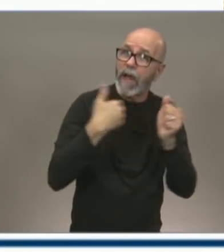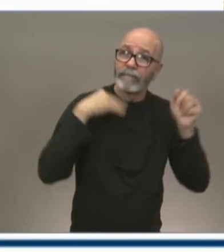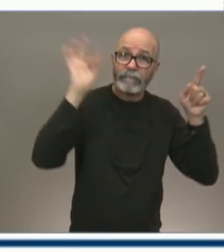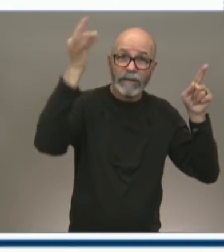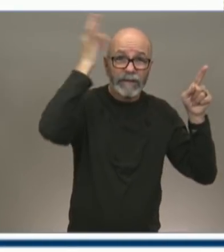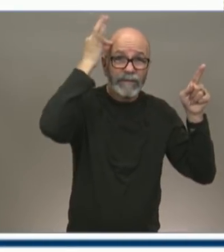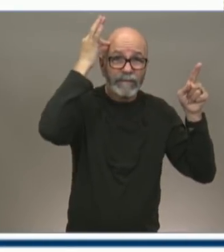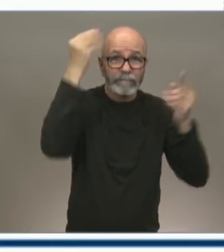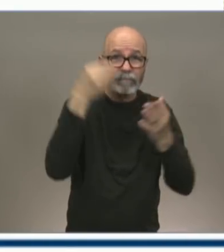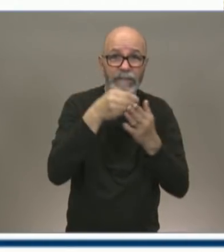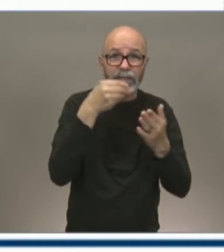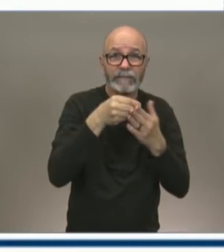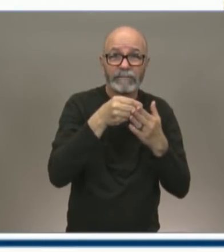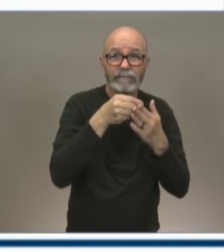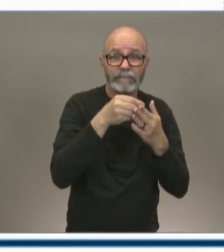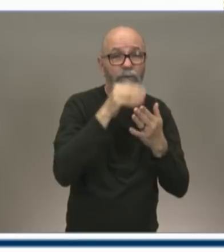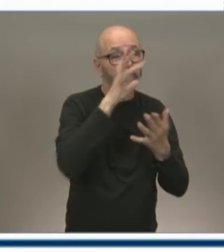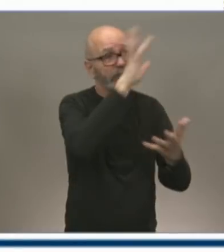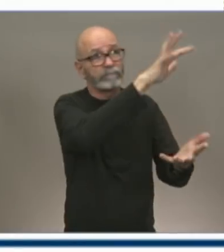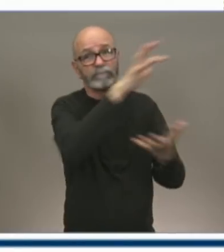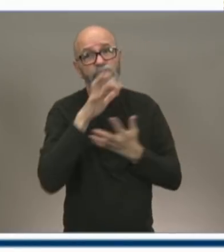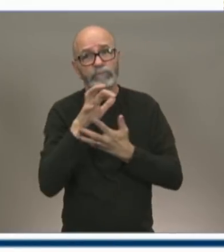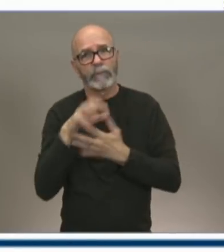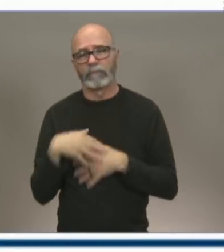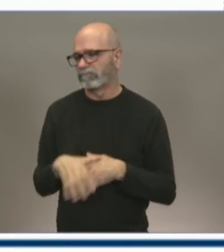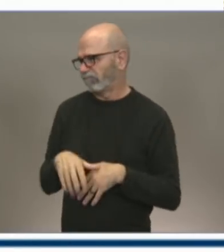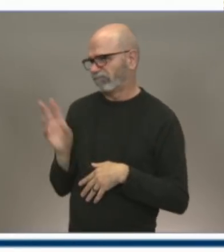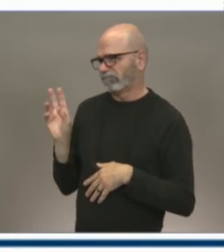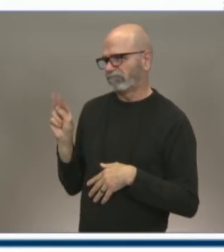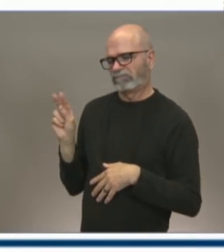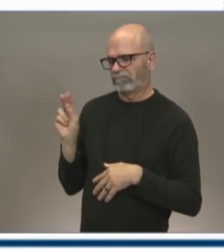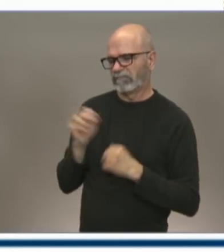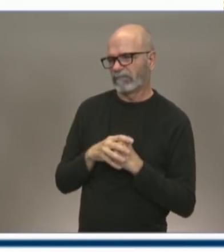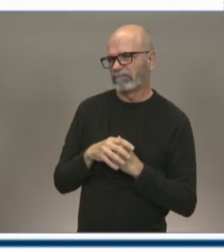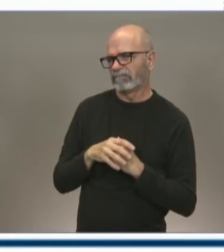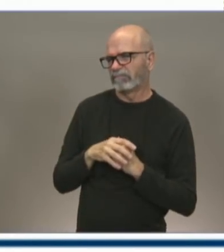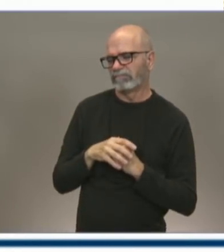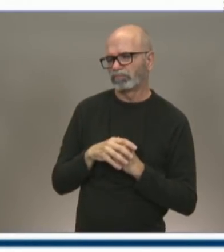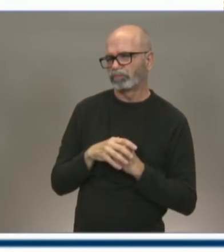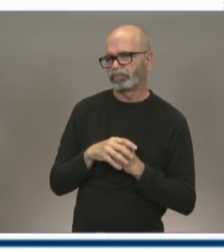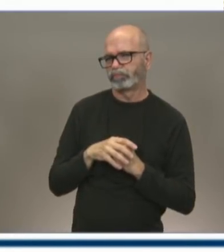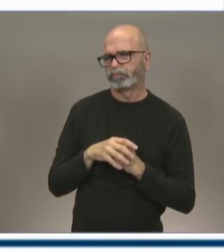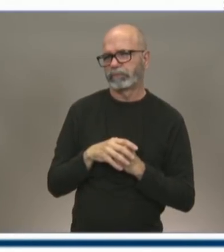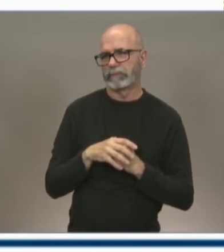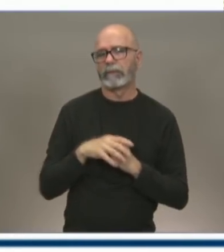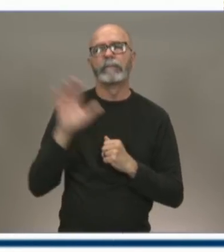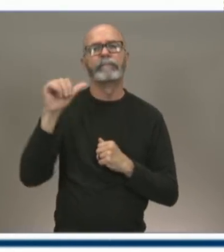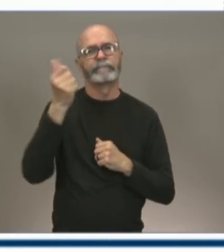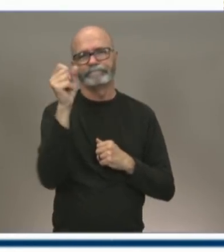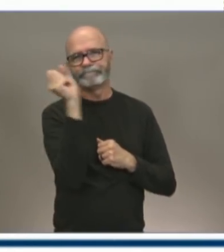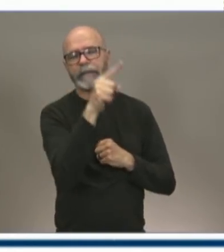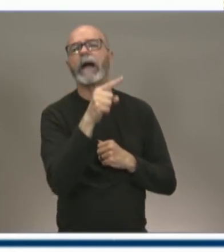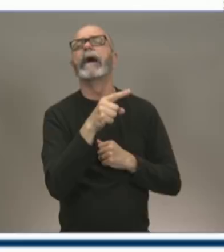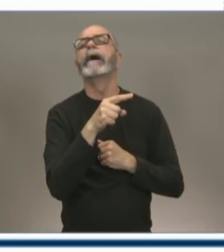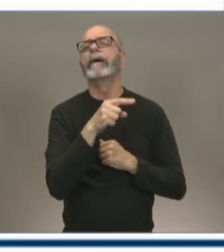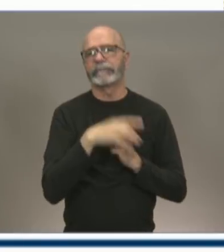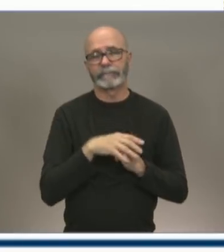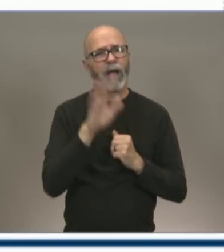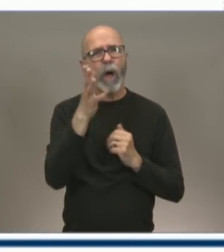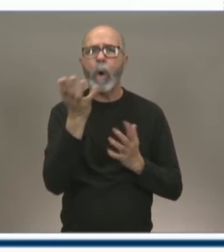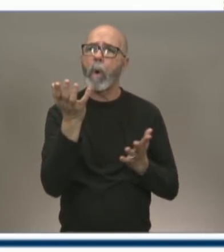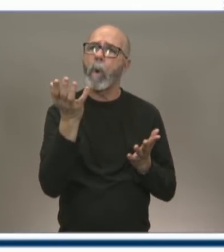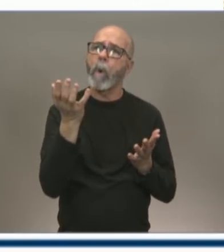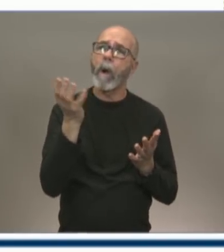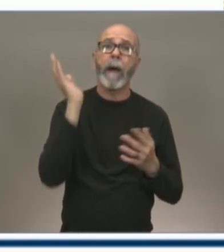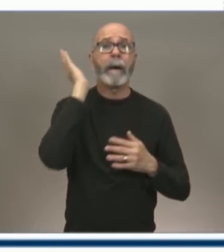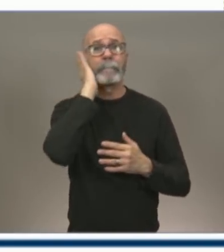No. Go ahead with your follow-up, Tim. Yeah, all beds are welcome,